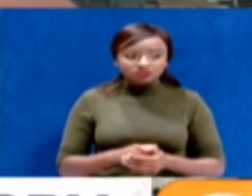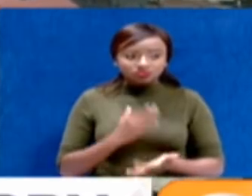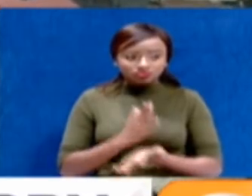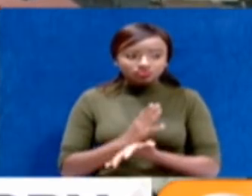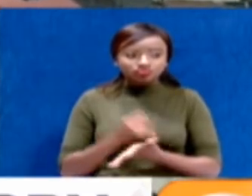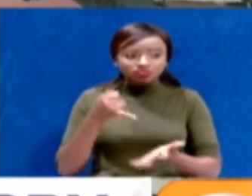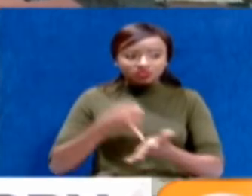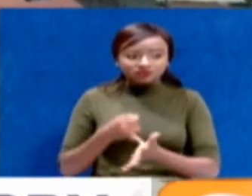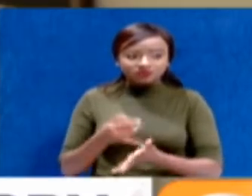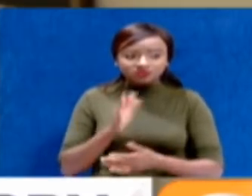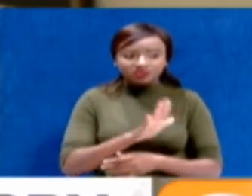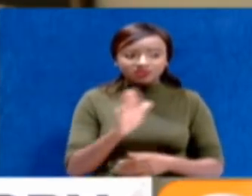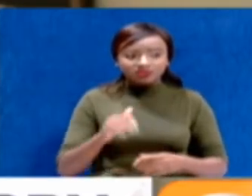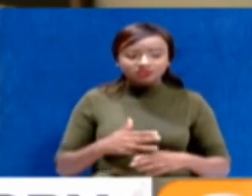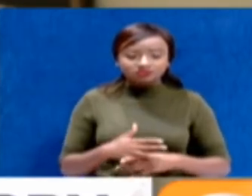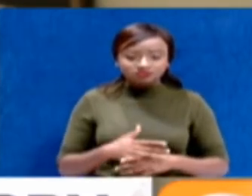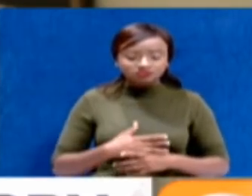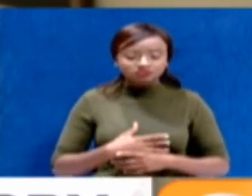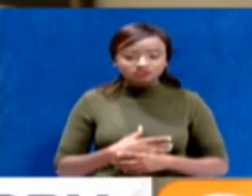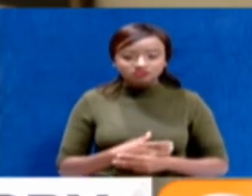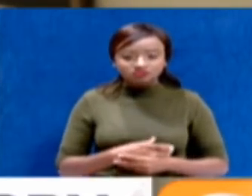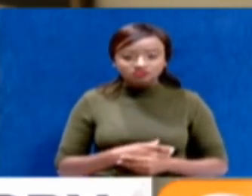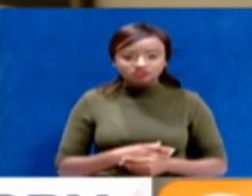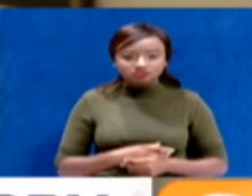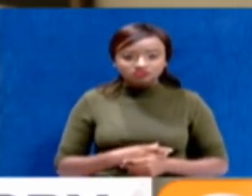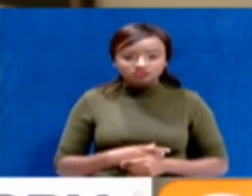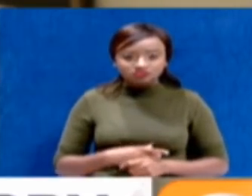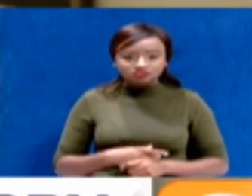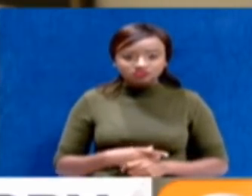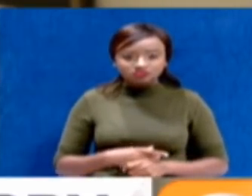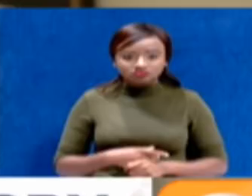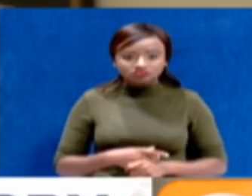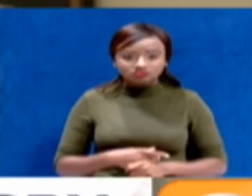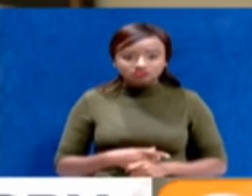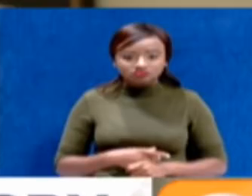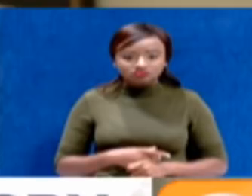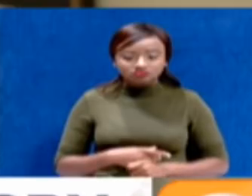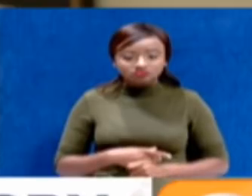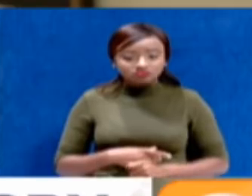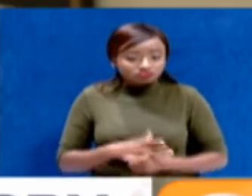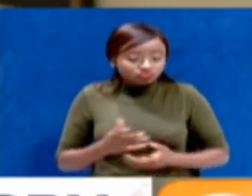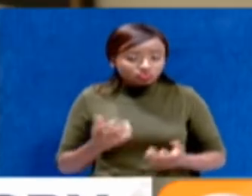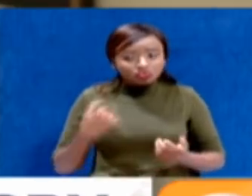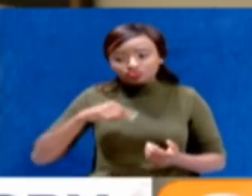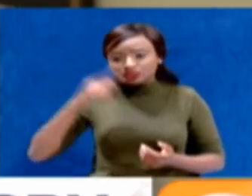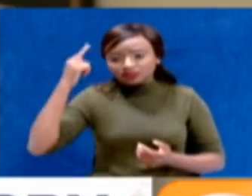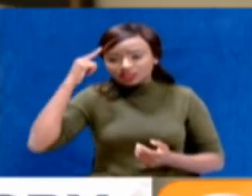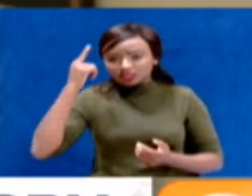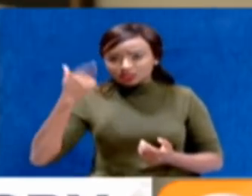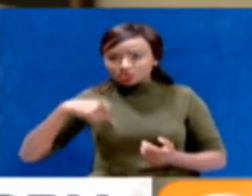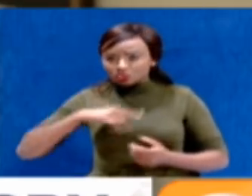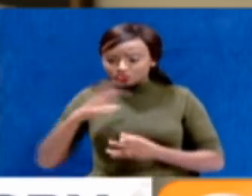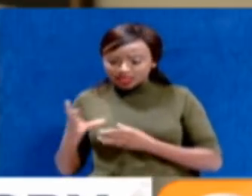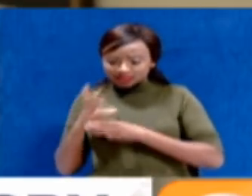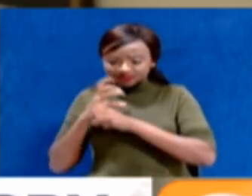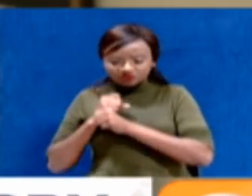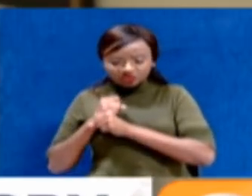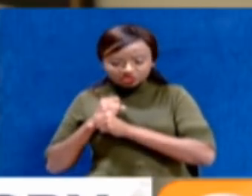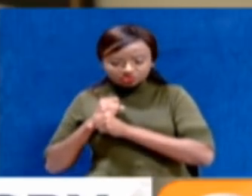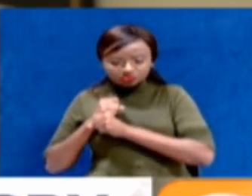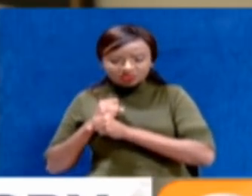or educational camps, and also how could we, as a charity, as a